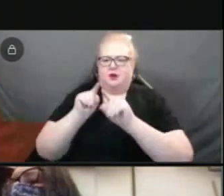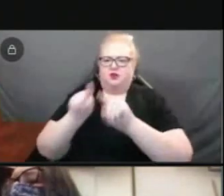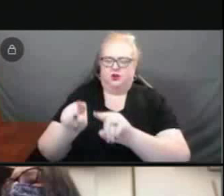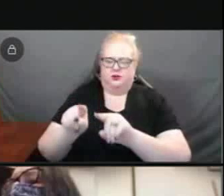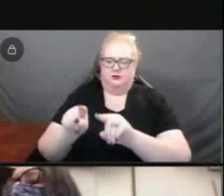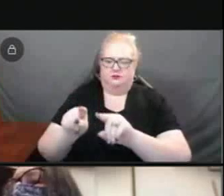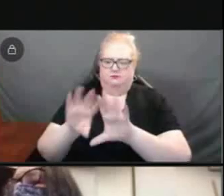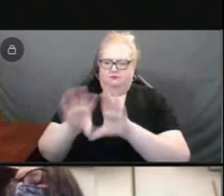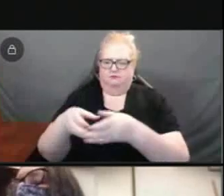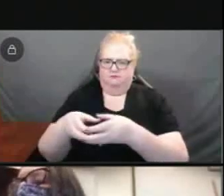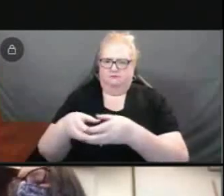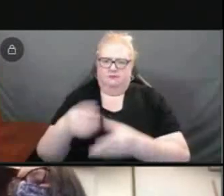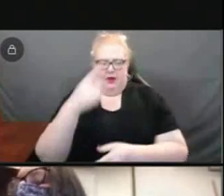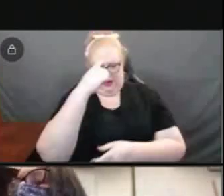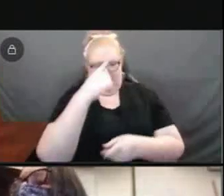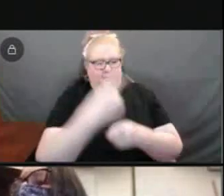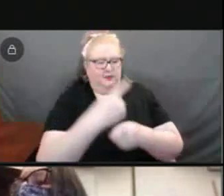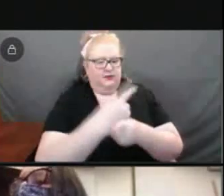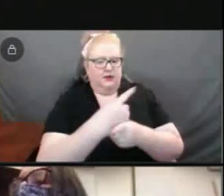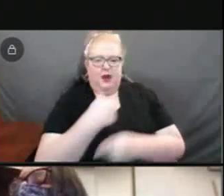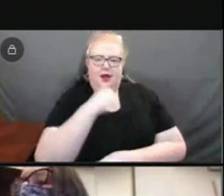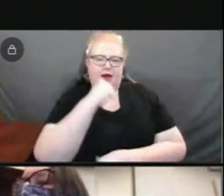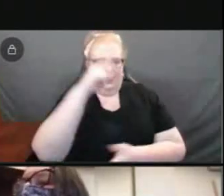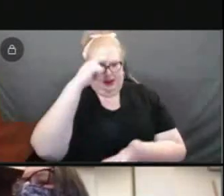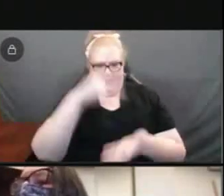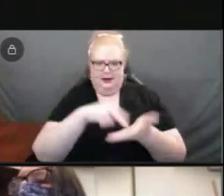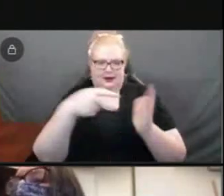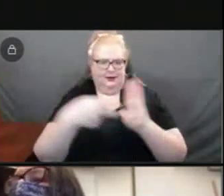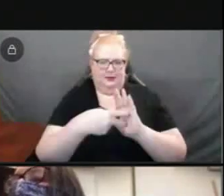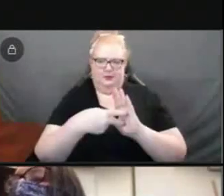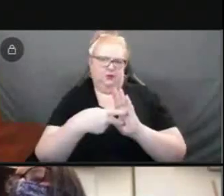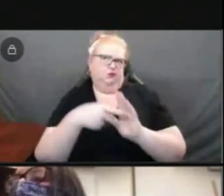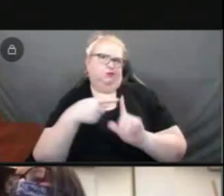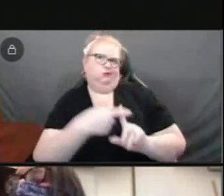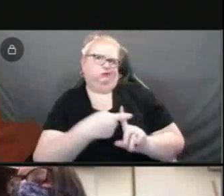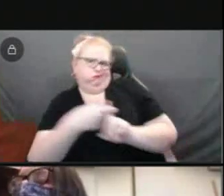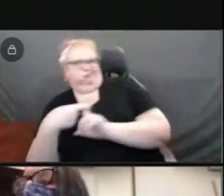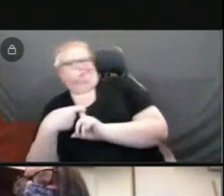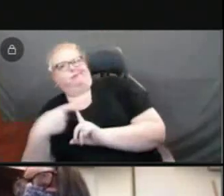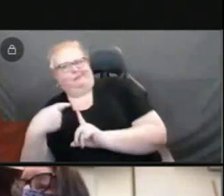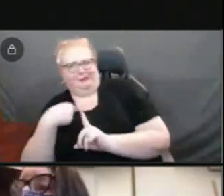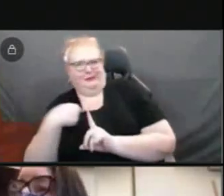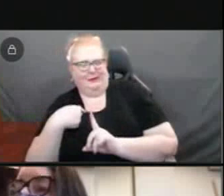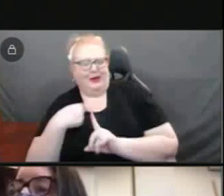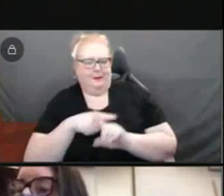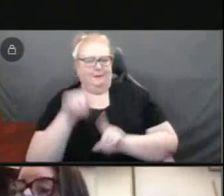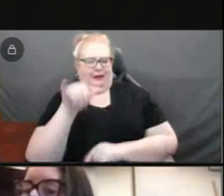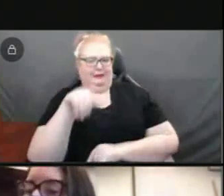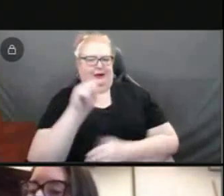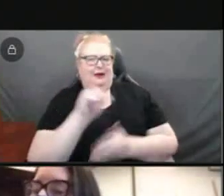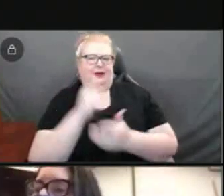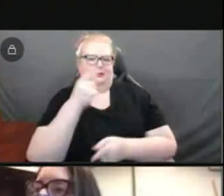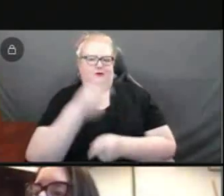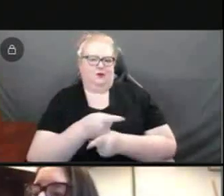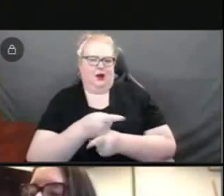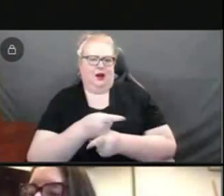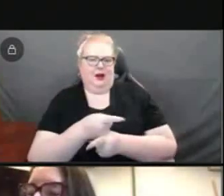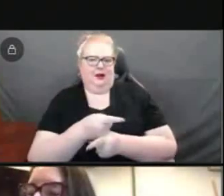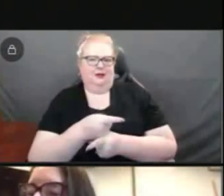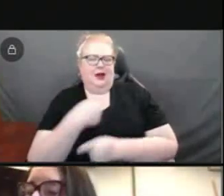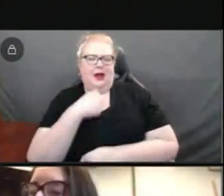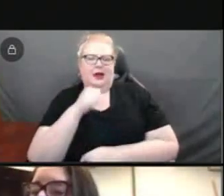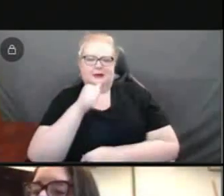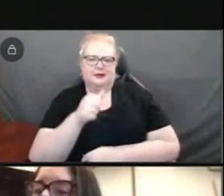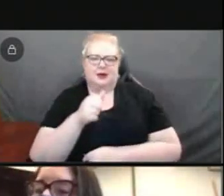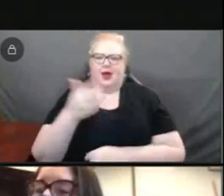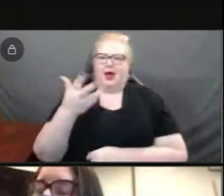I think that's accurate. I didn't intend to be brought into this, but I think that's accurate. And there, and Robert's